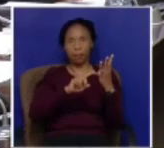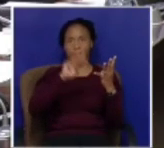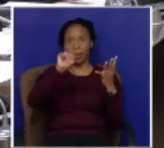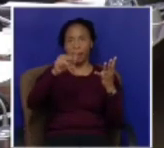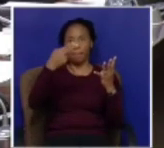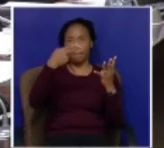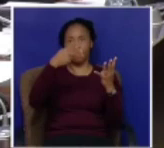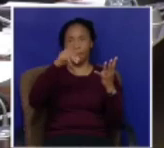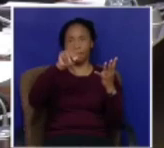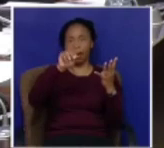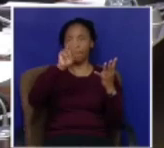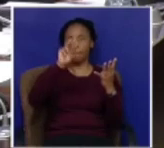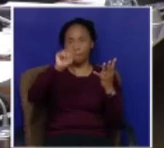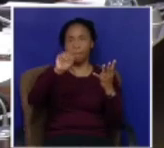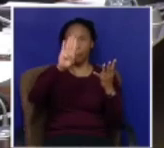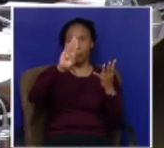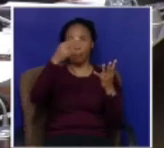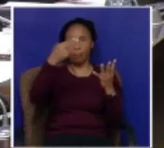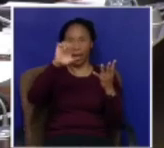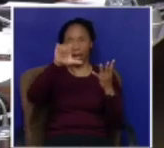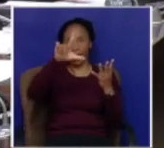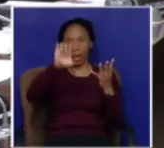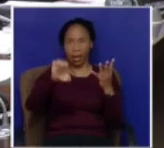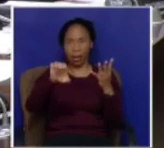Mbele Hazel Tombenhle,